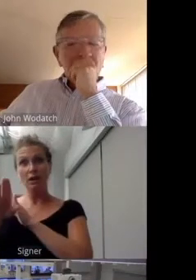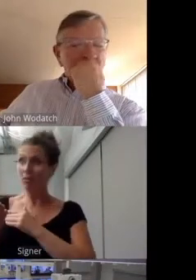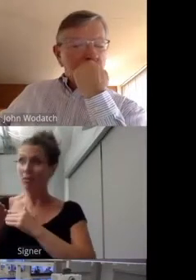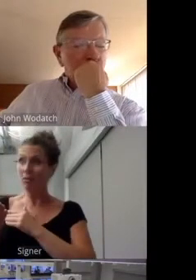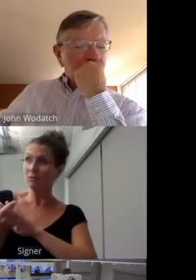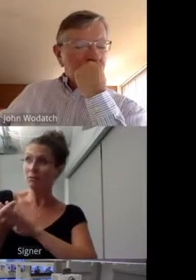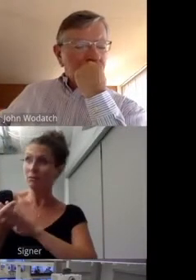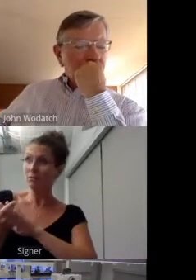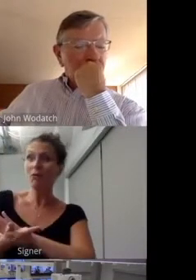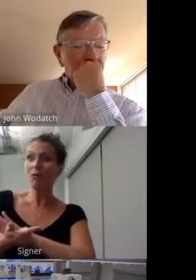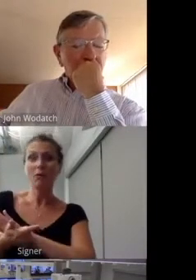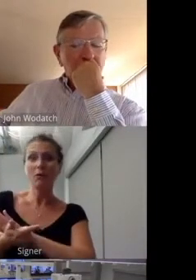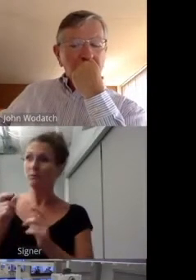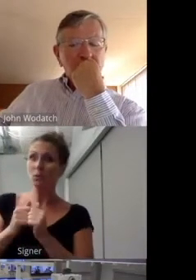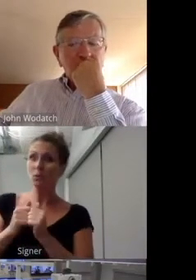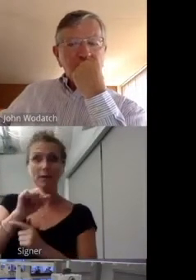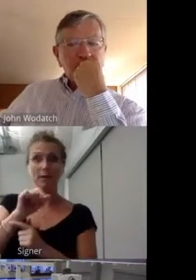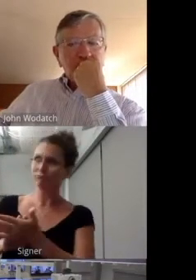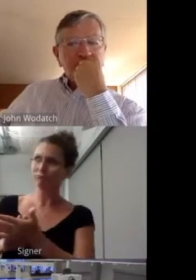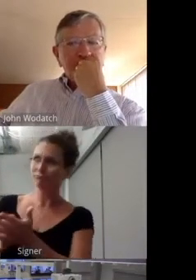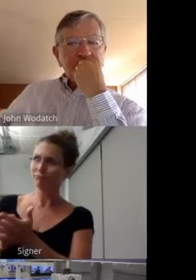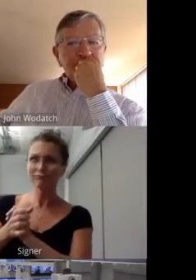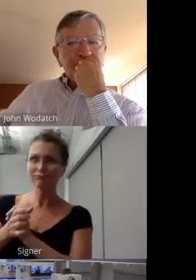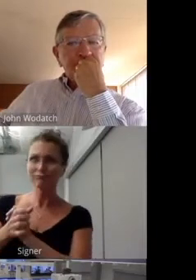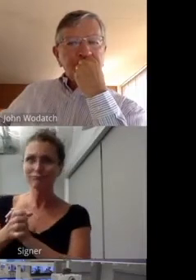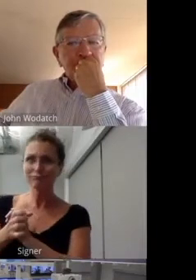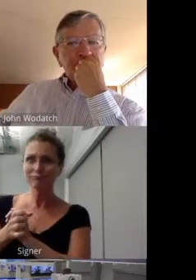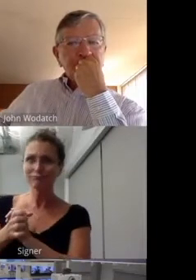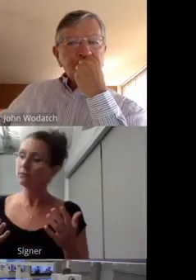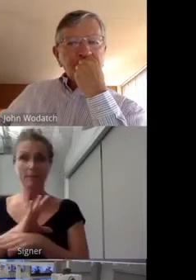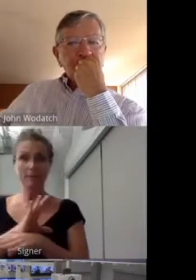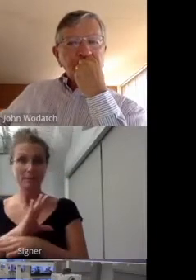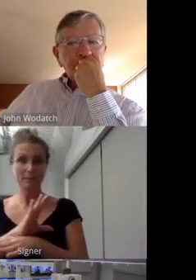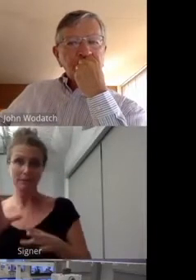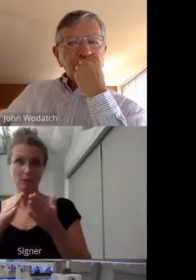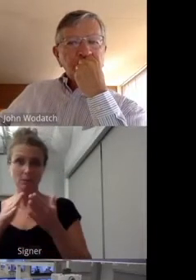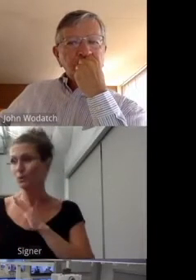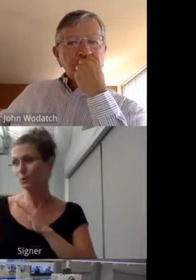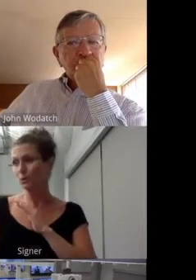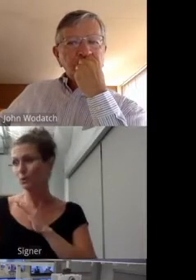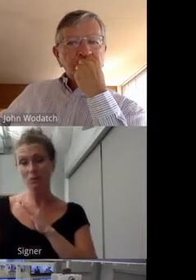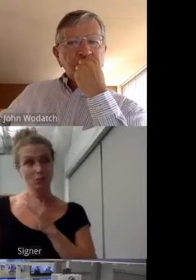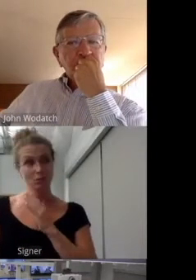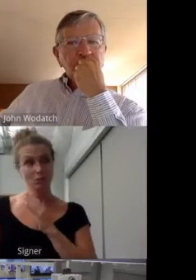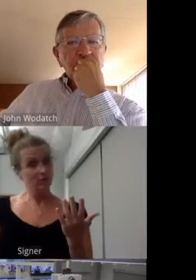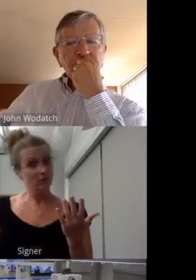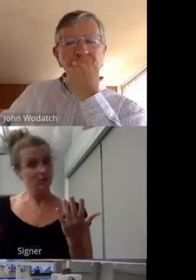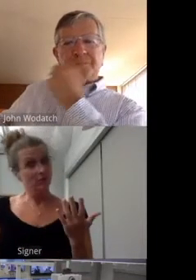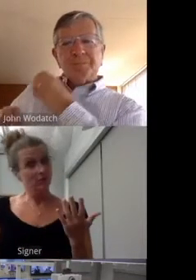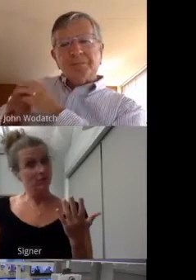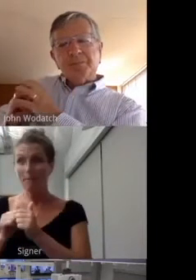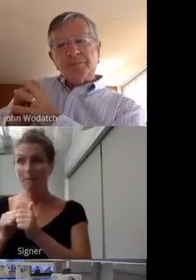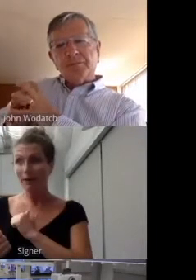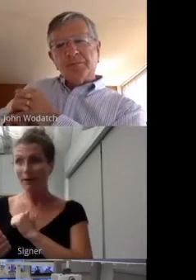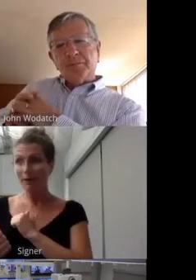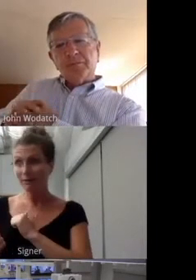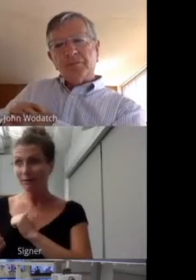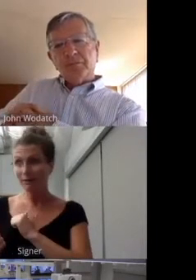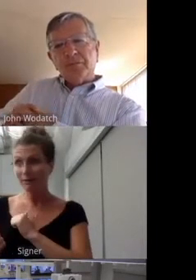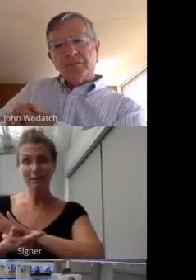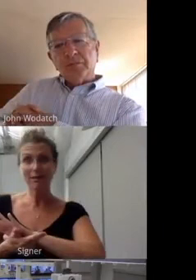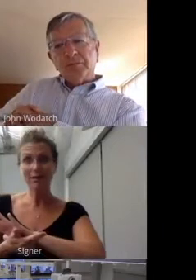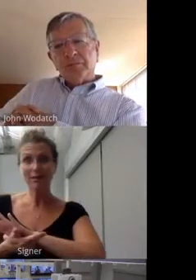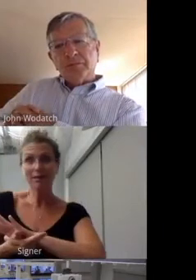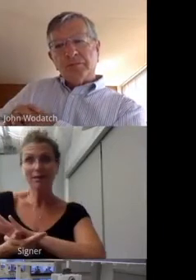by the business community. And you passed a bill which also was voted for unanimously by